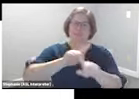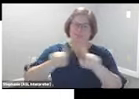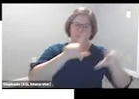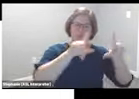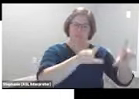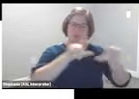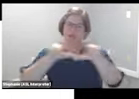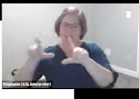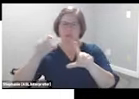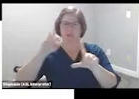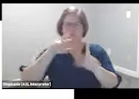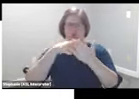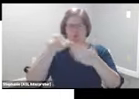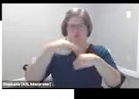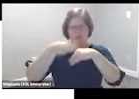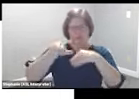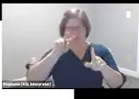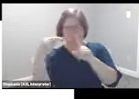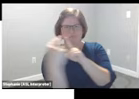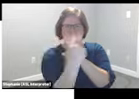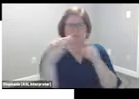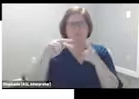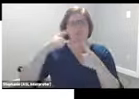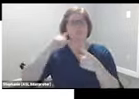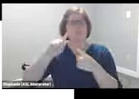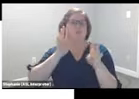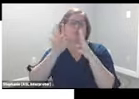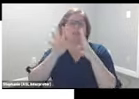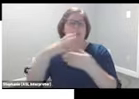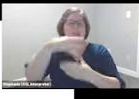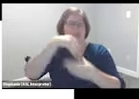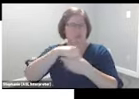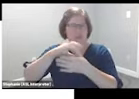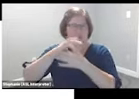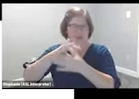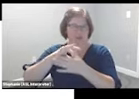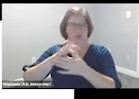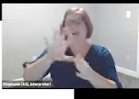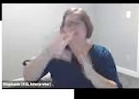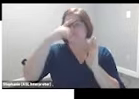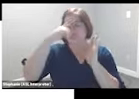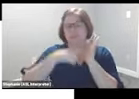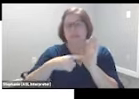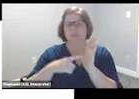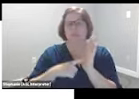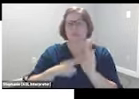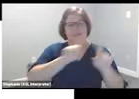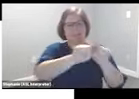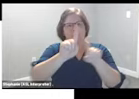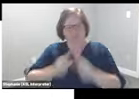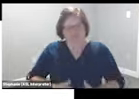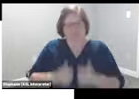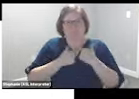consideration in the creation of inclusive content. And this means frames of reference based on lived experience, frames of